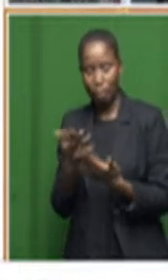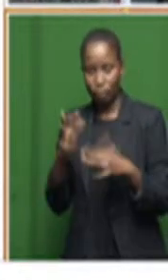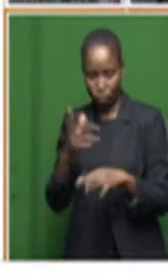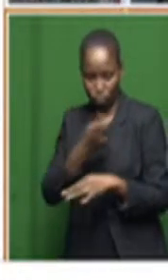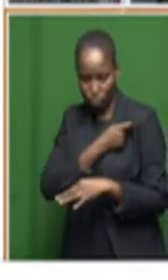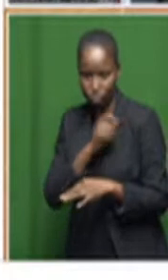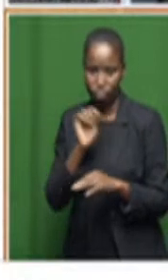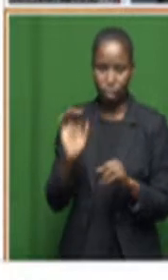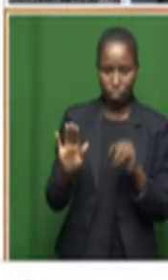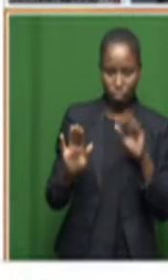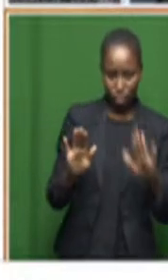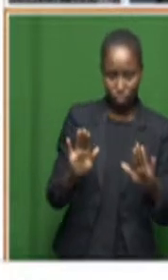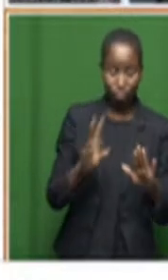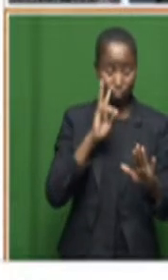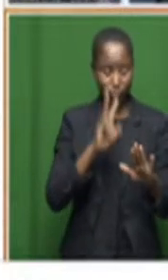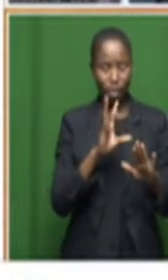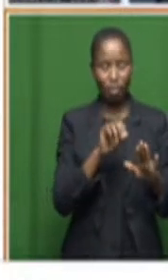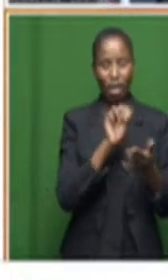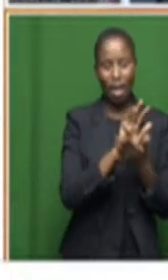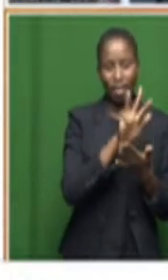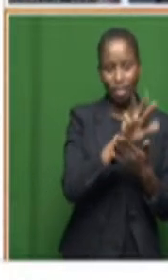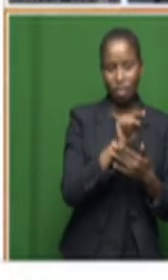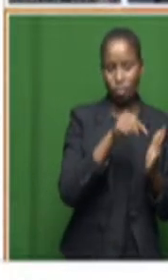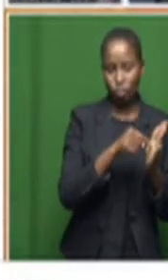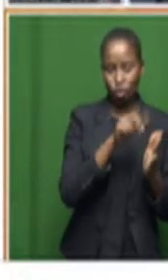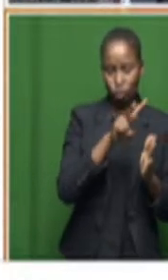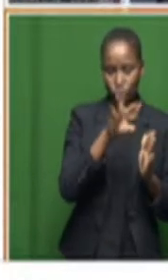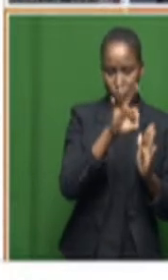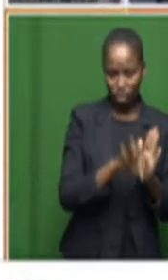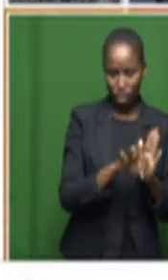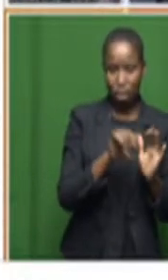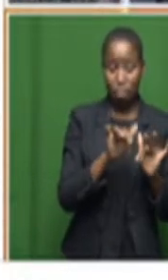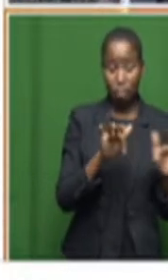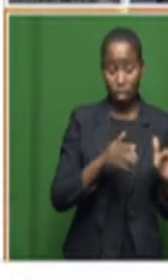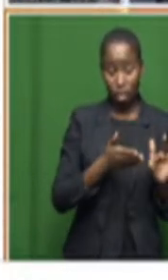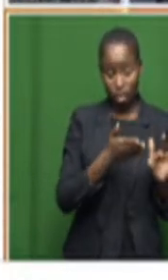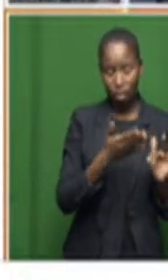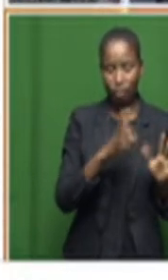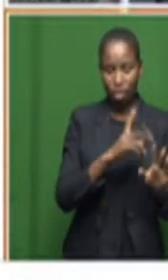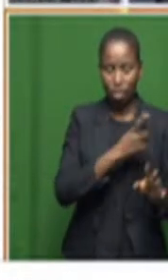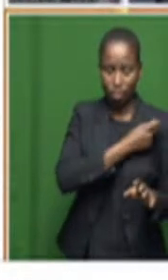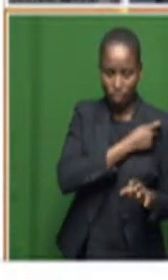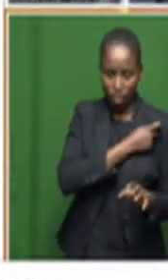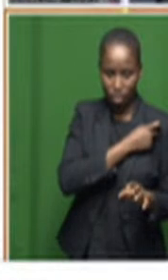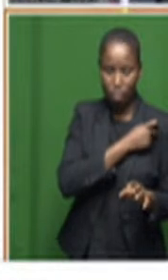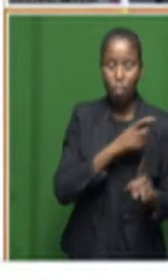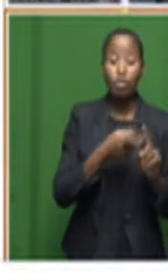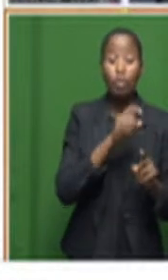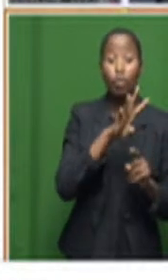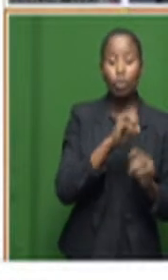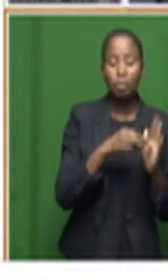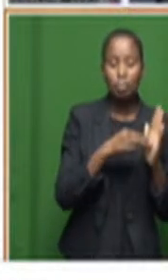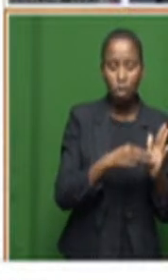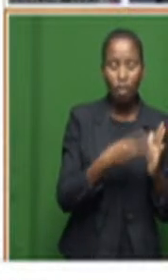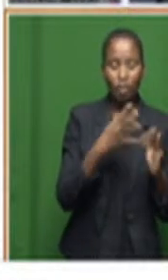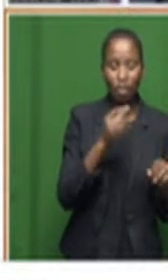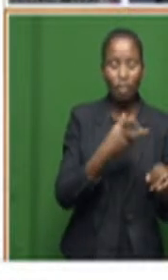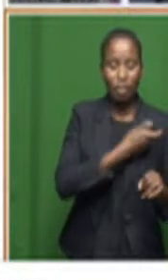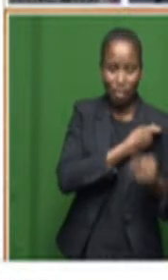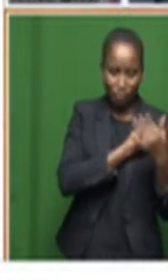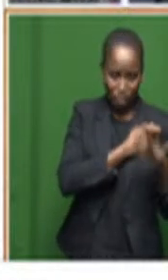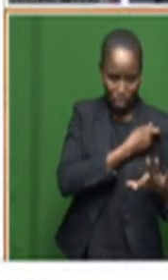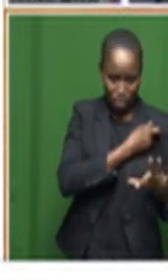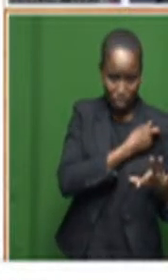we can see we are sitting on 18.2% of the population of this 40 million have been vaccinated so